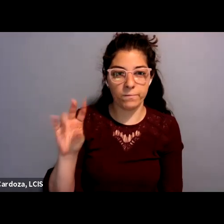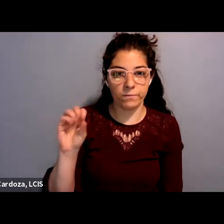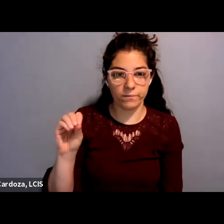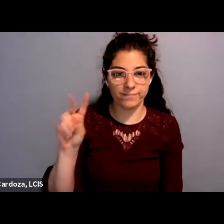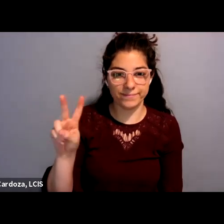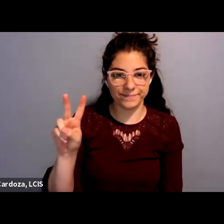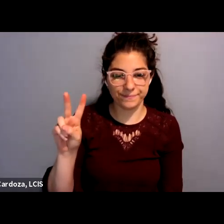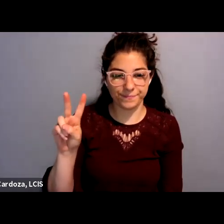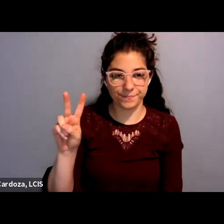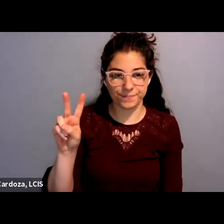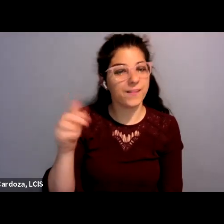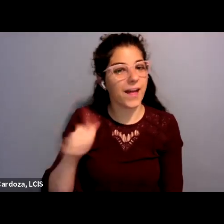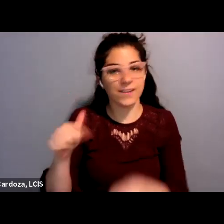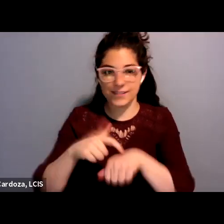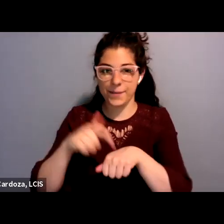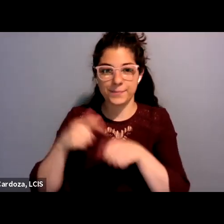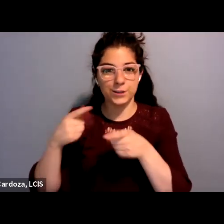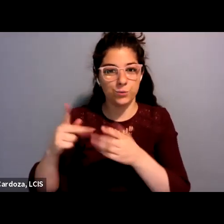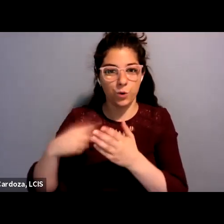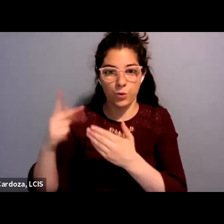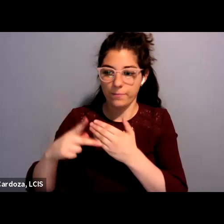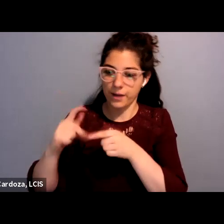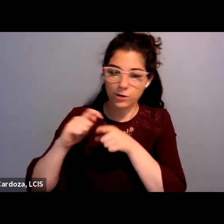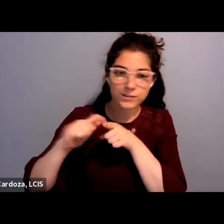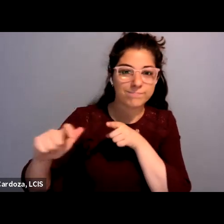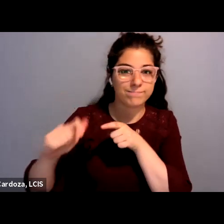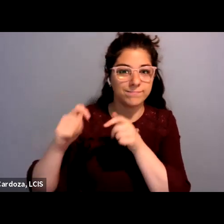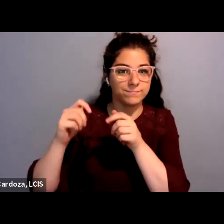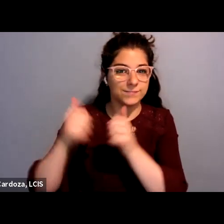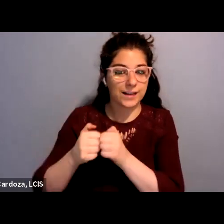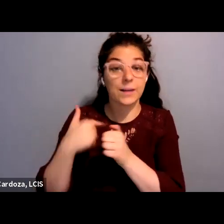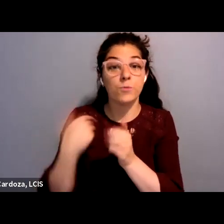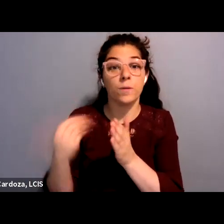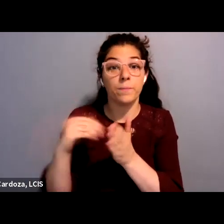917-969-6702 at any time during the program. I'll repeat that number,